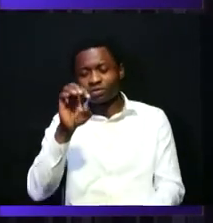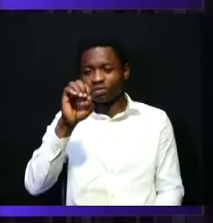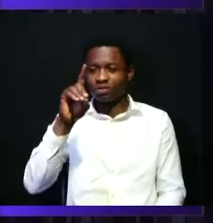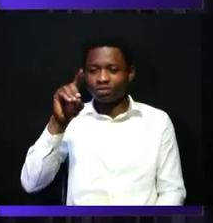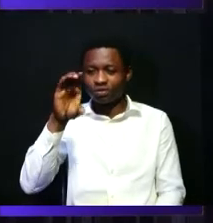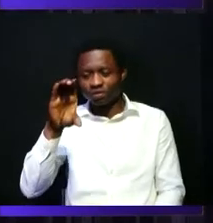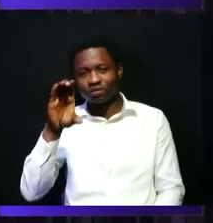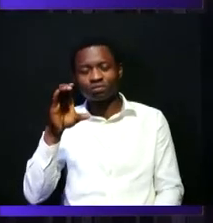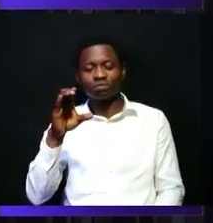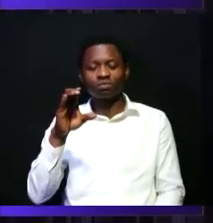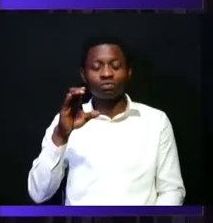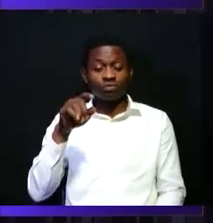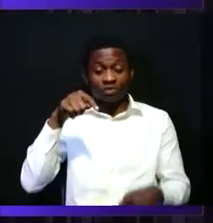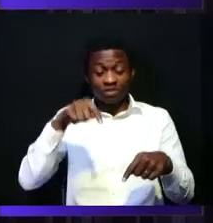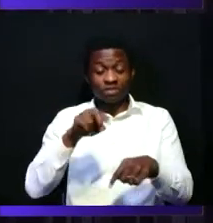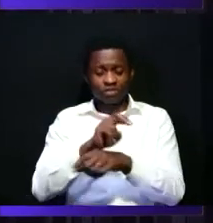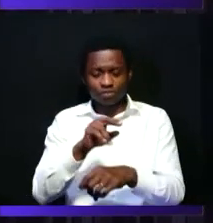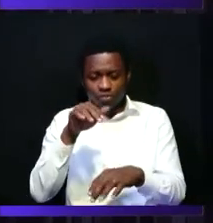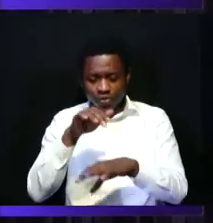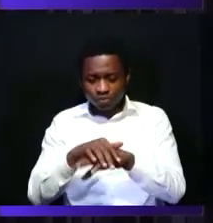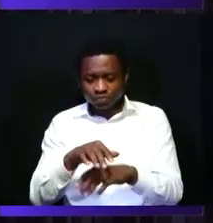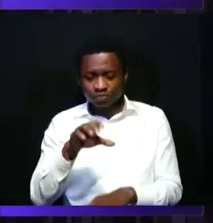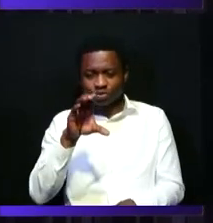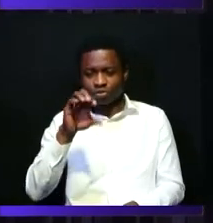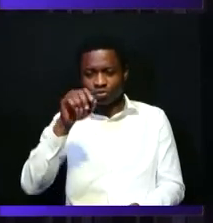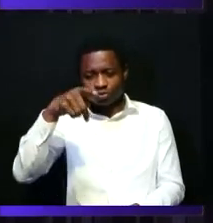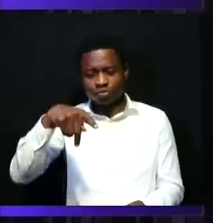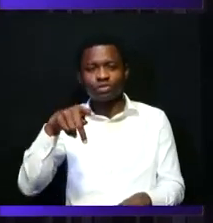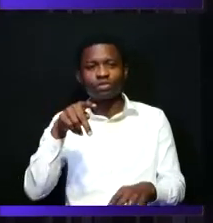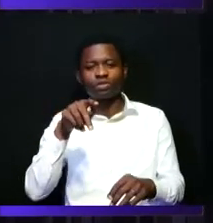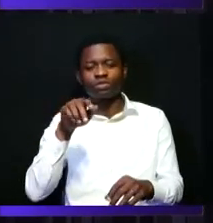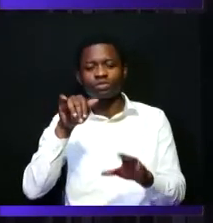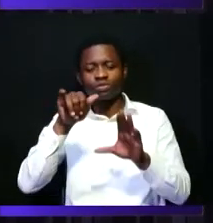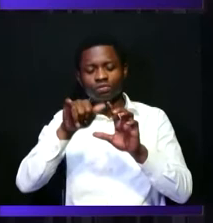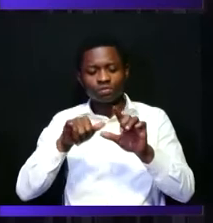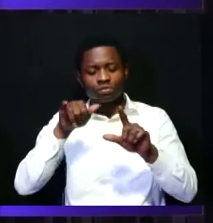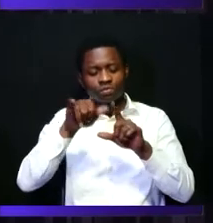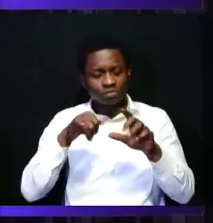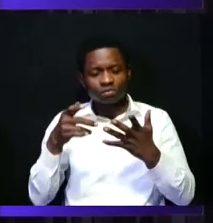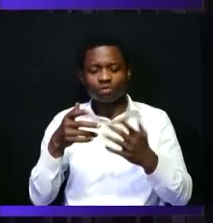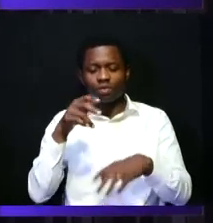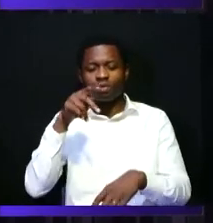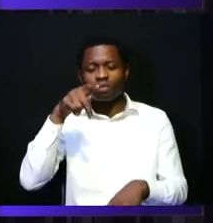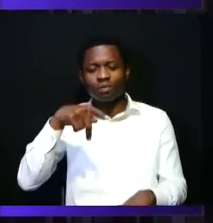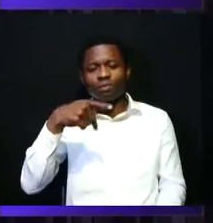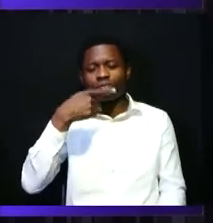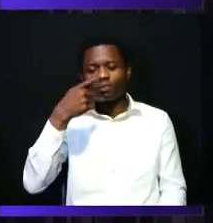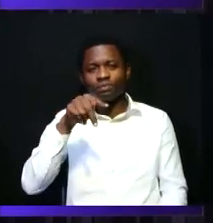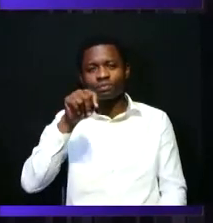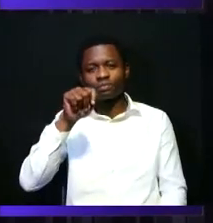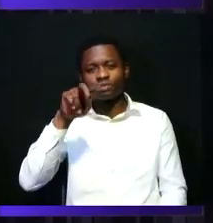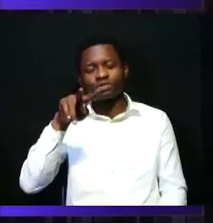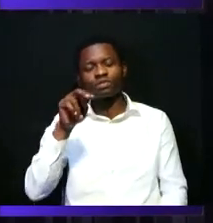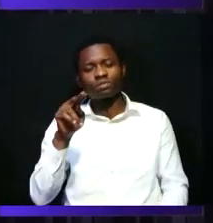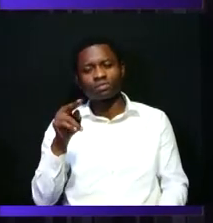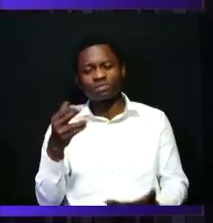the Church of Pentecost YouTube page. So we're on PenTVGH YouTube page, and then we're on